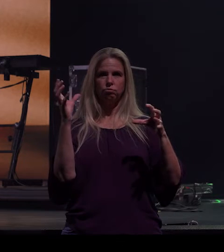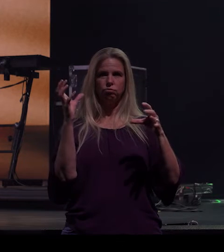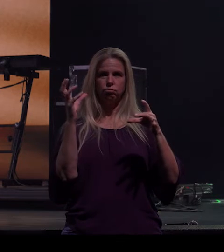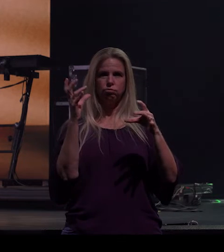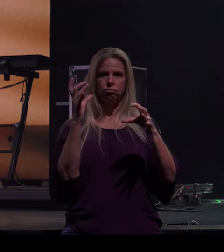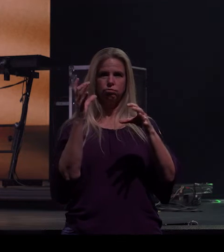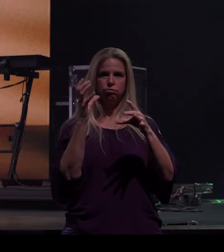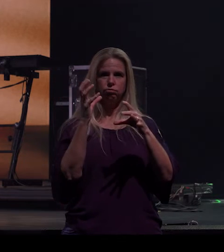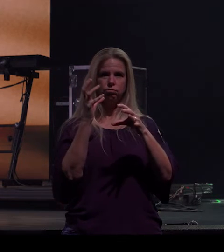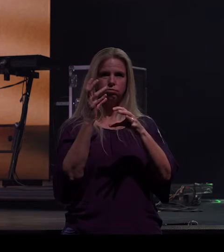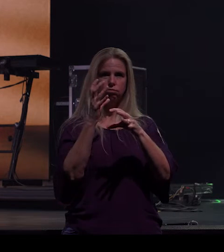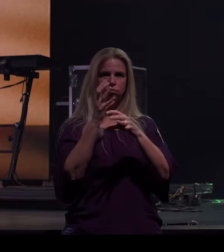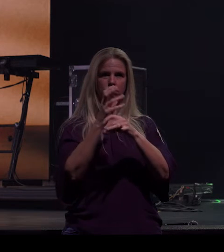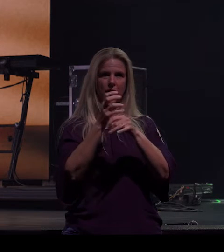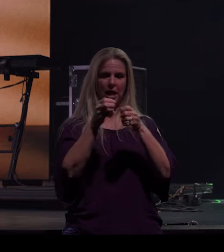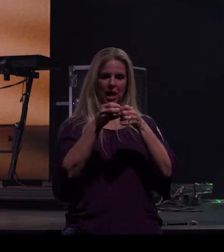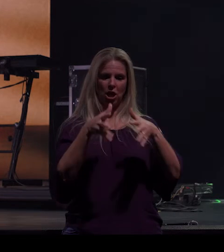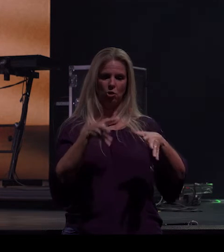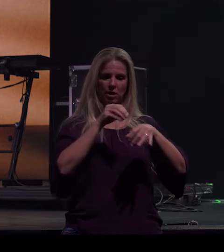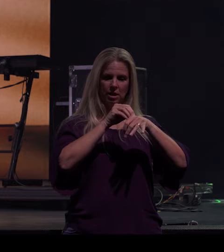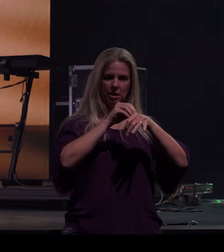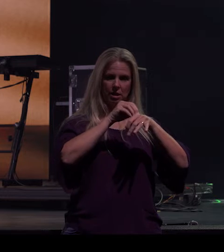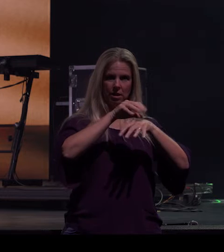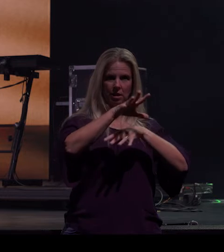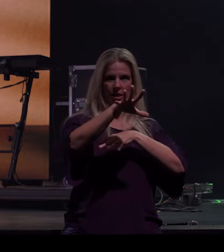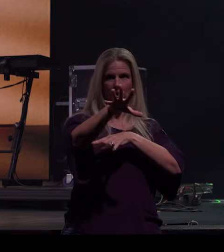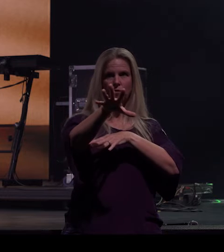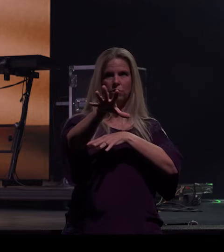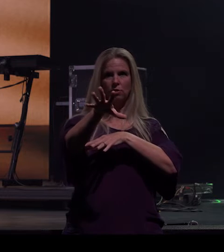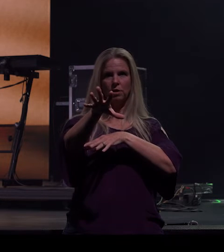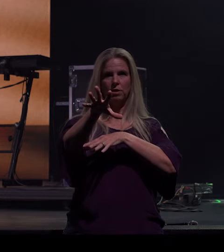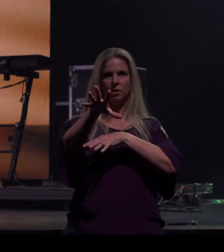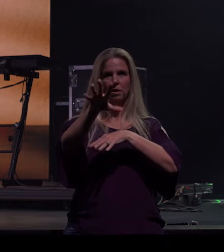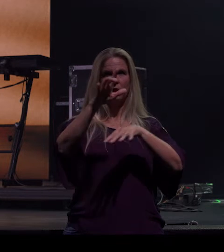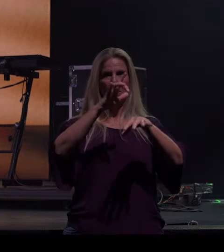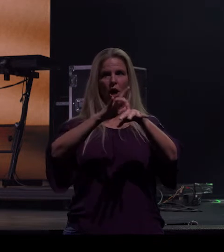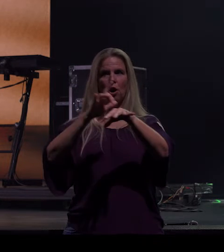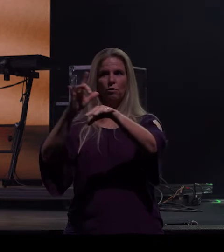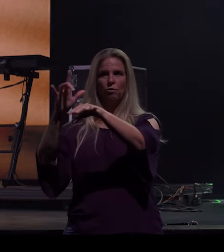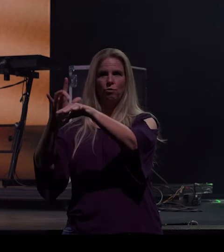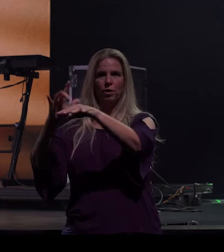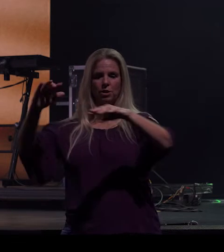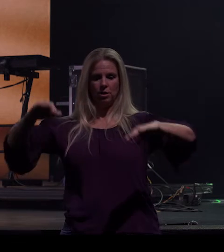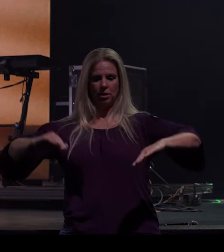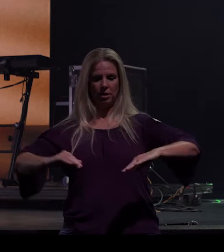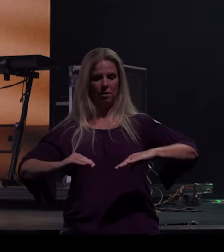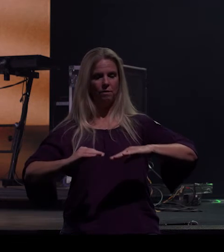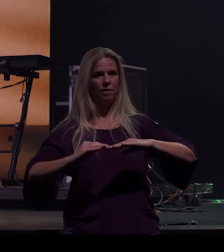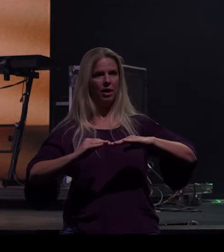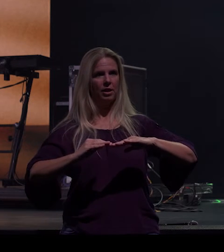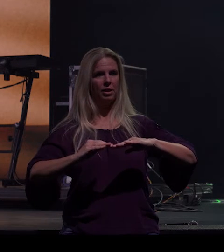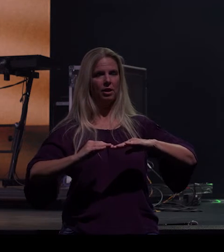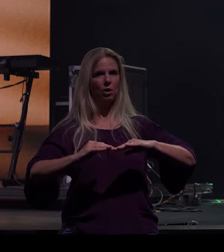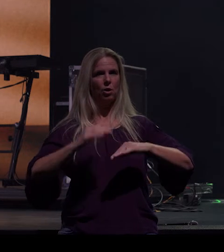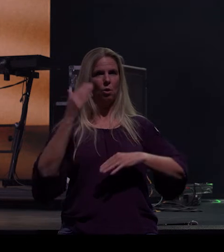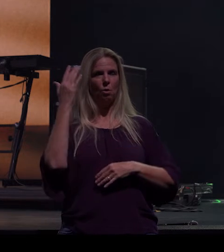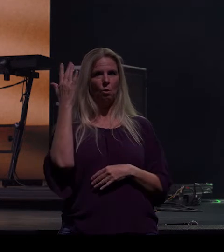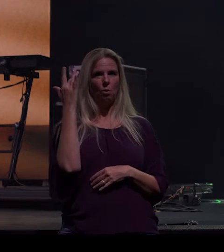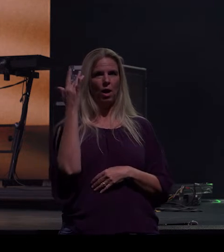and lose all of its effectiveness in reaching the valley for Christ because of my limited